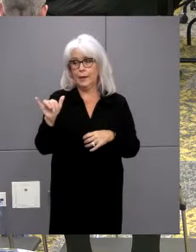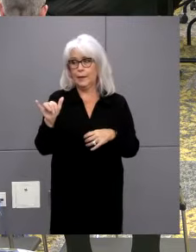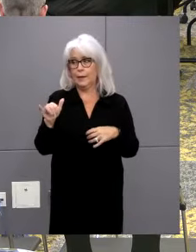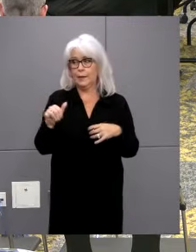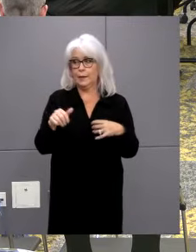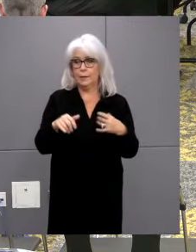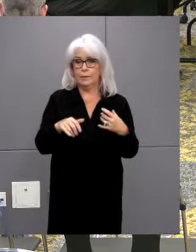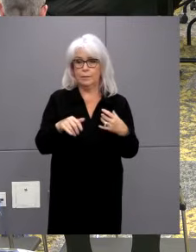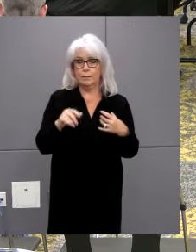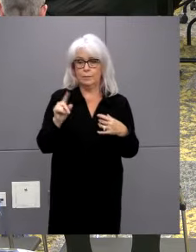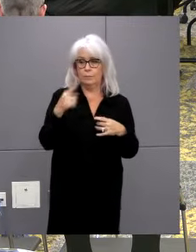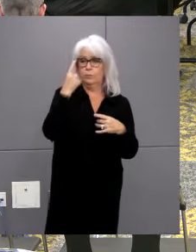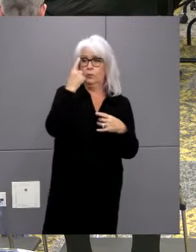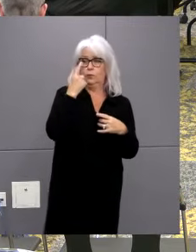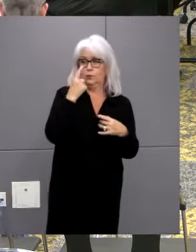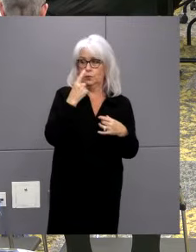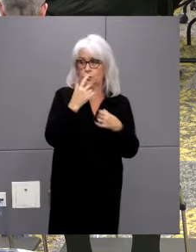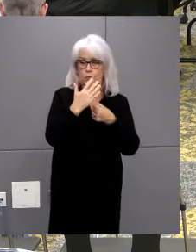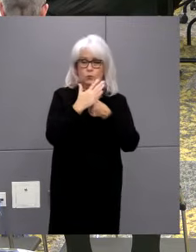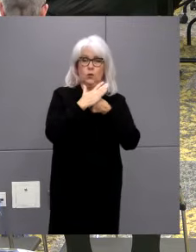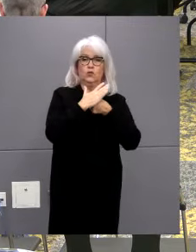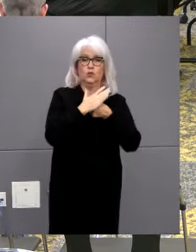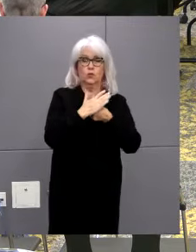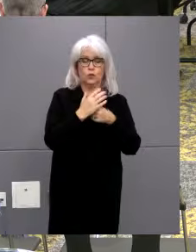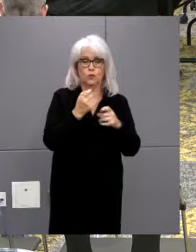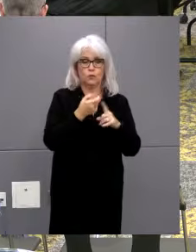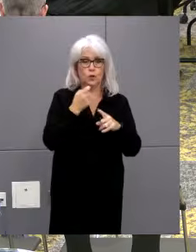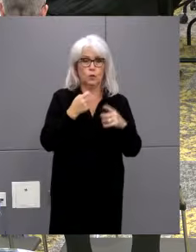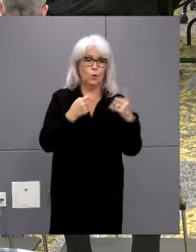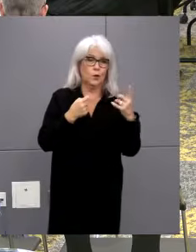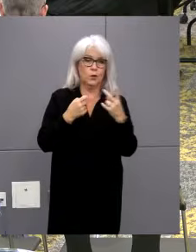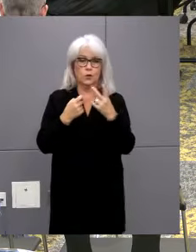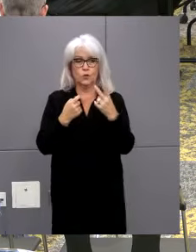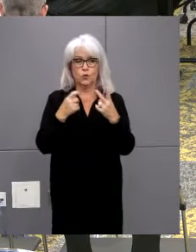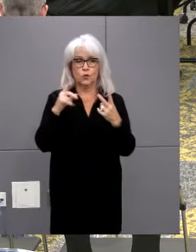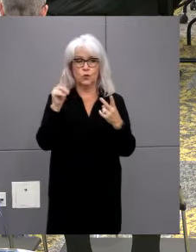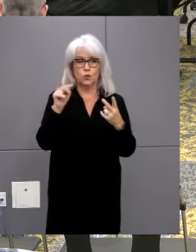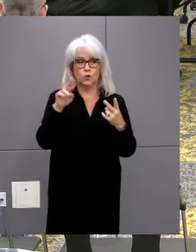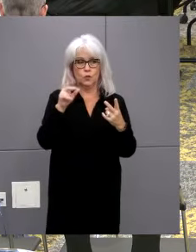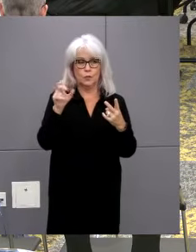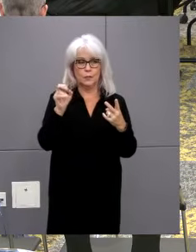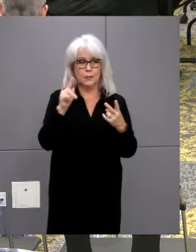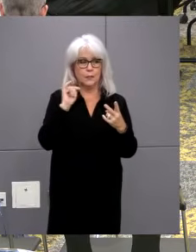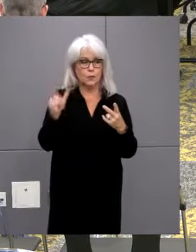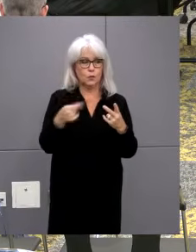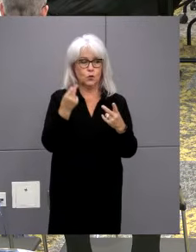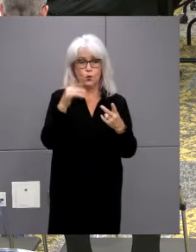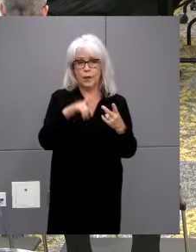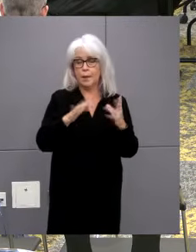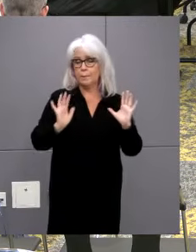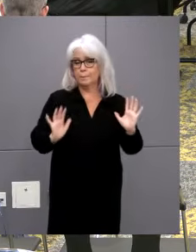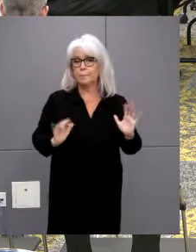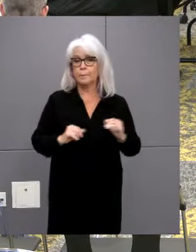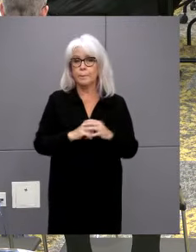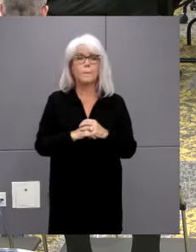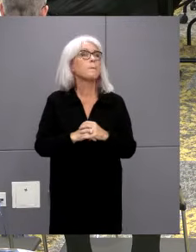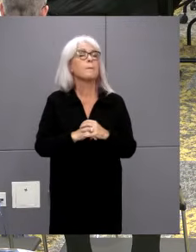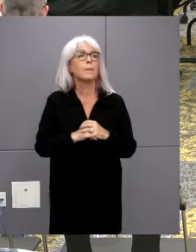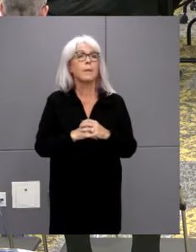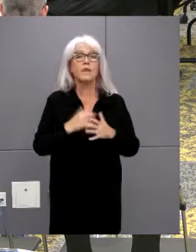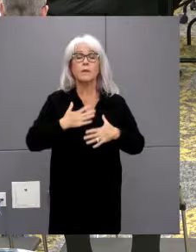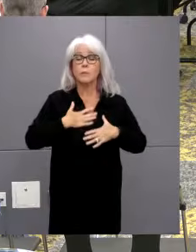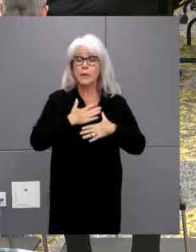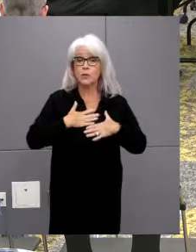or intimidation or pressure from one or two trustees to do so. So, at the